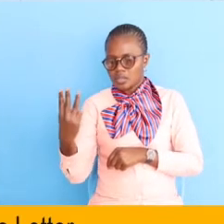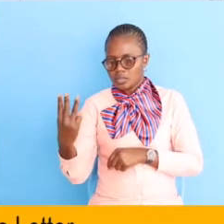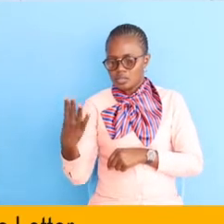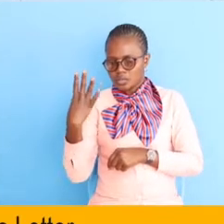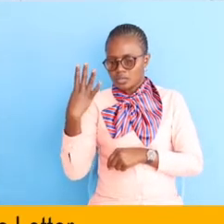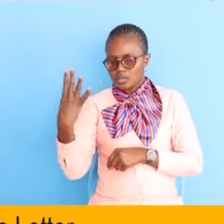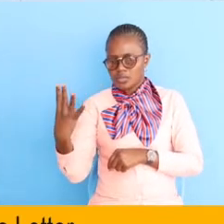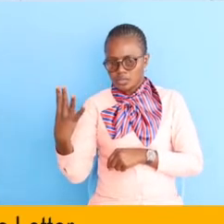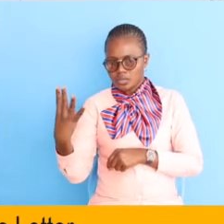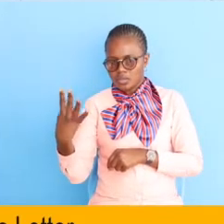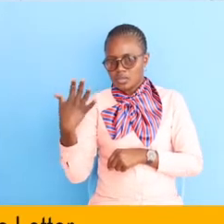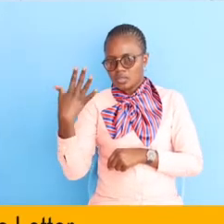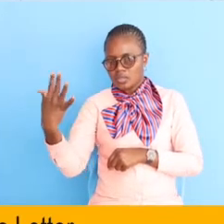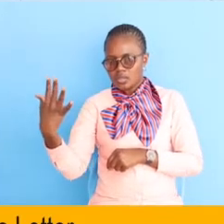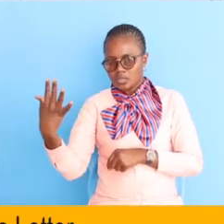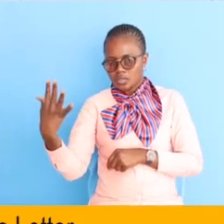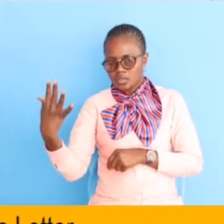Number 1,